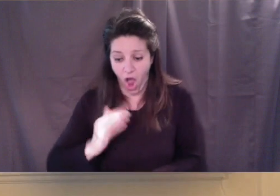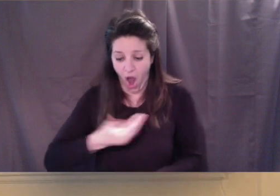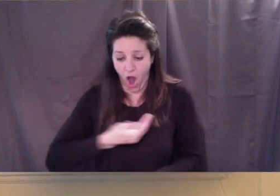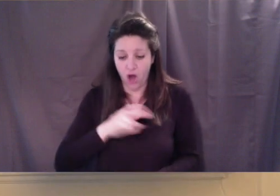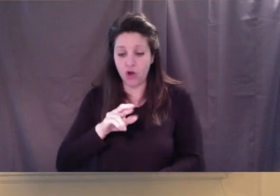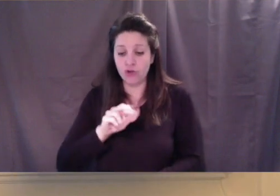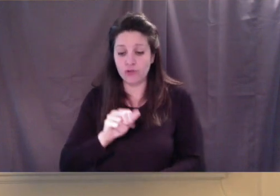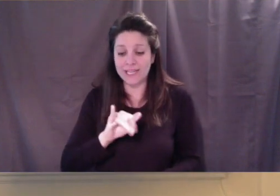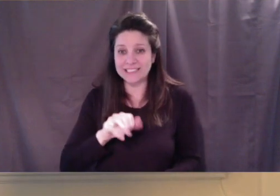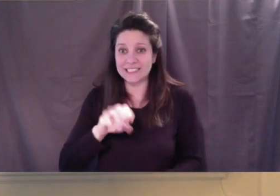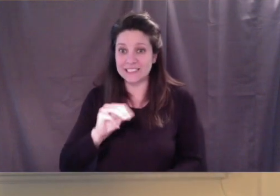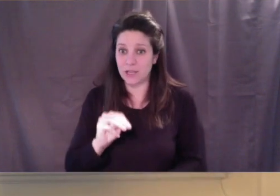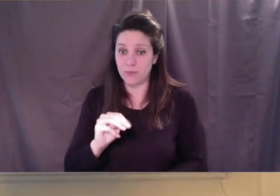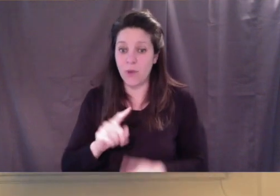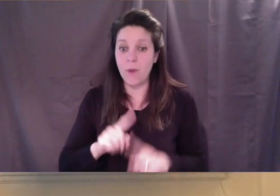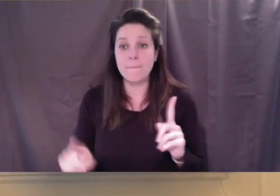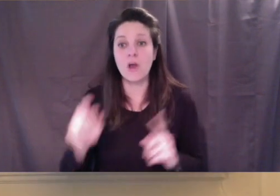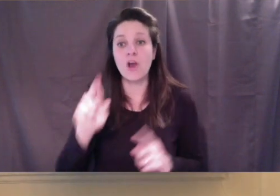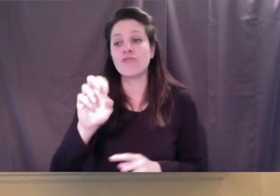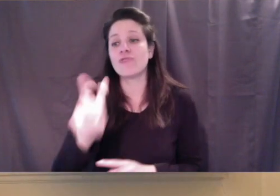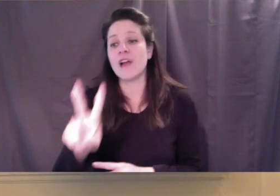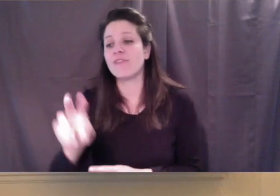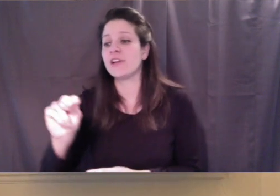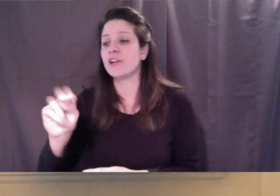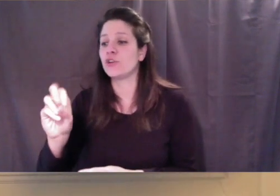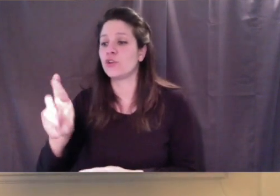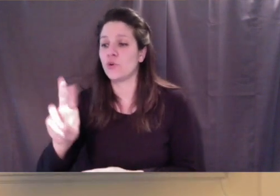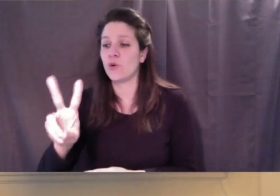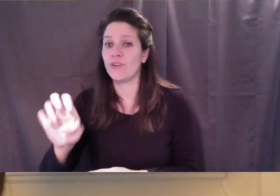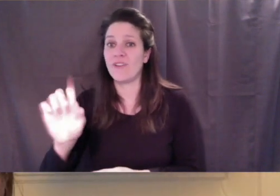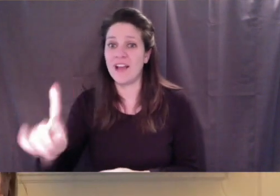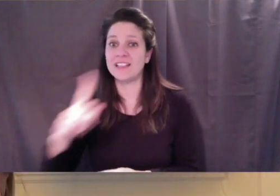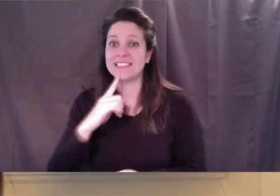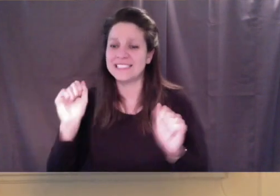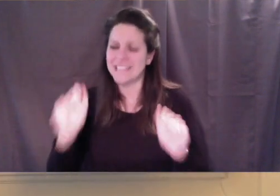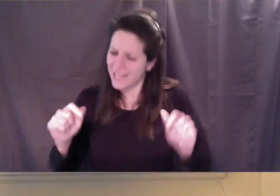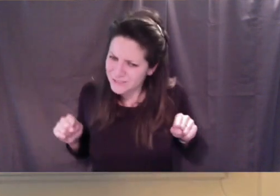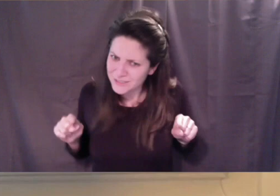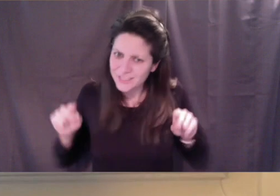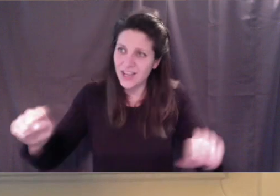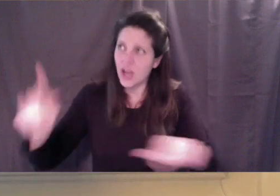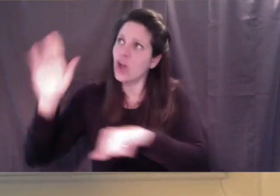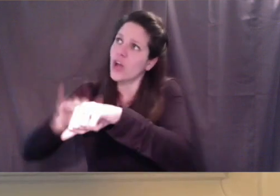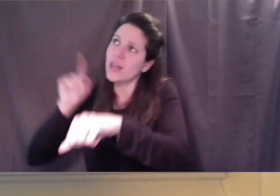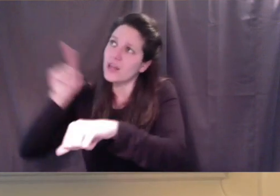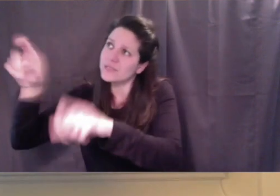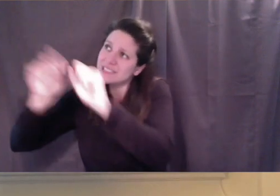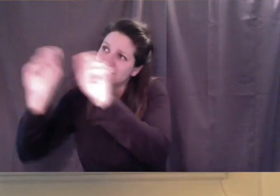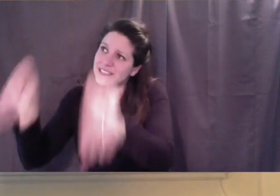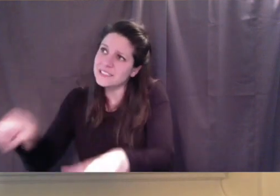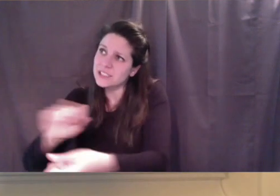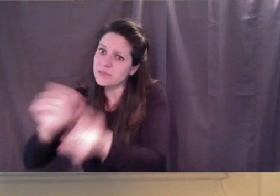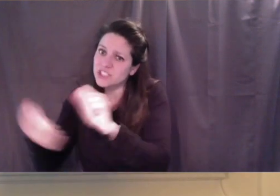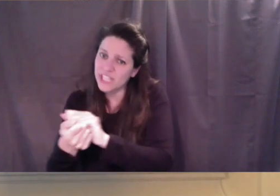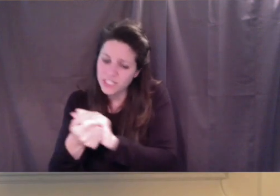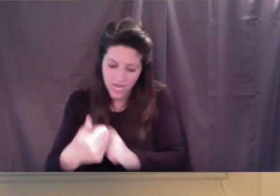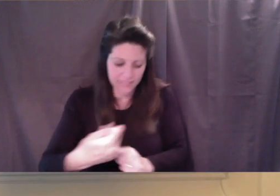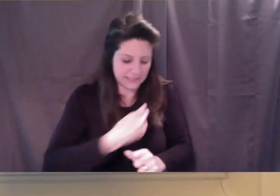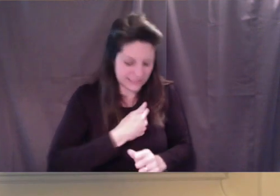Norvell assures us, we can walk and chew gum at the same time. We can work for structural change and do the inner work as